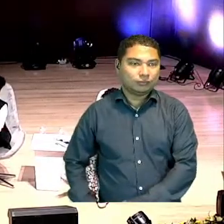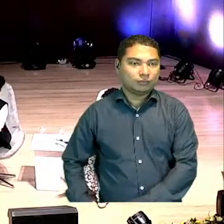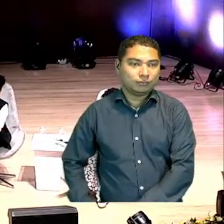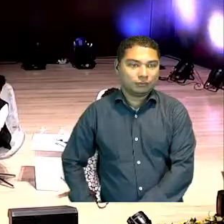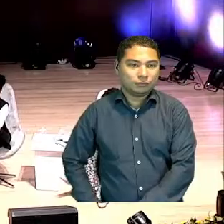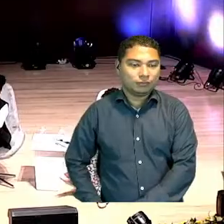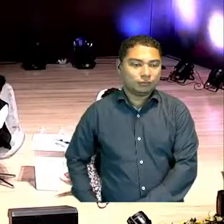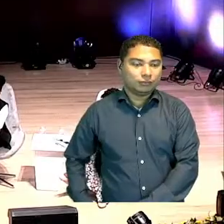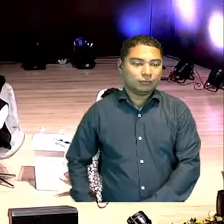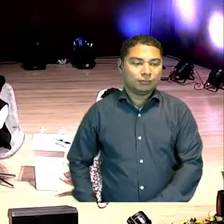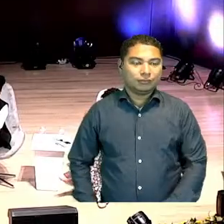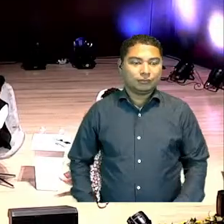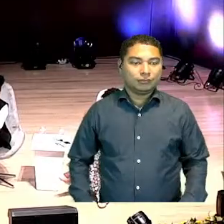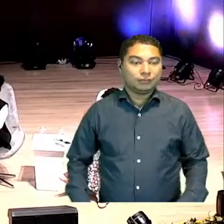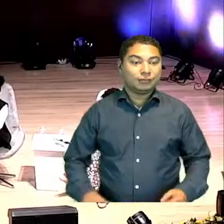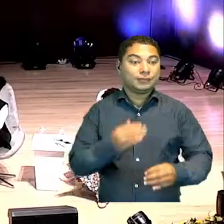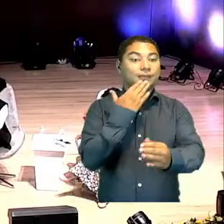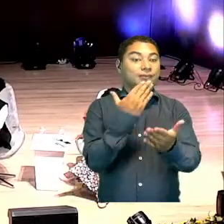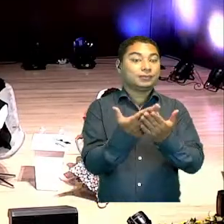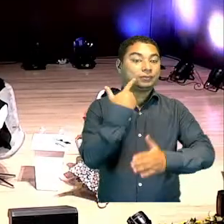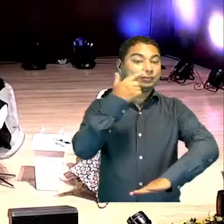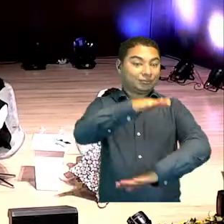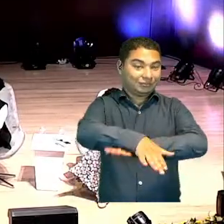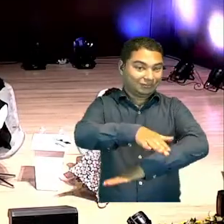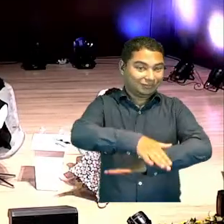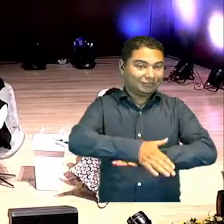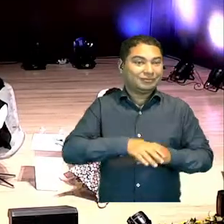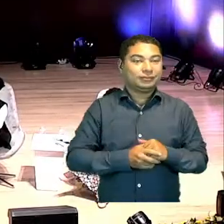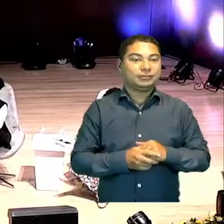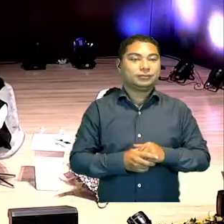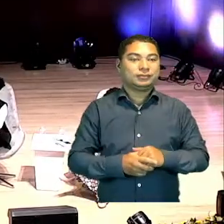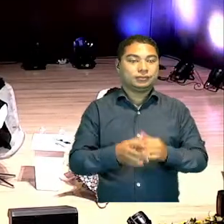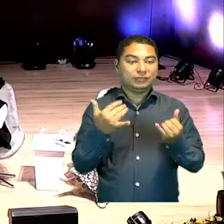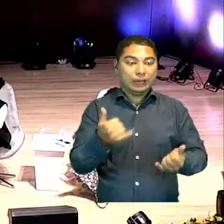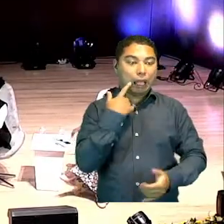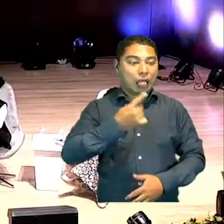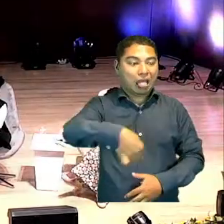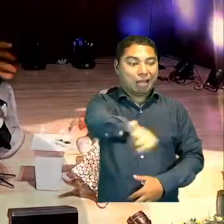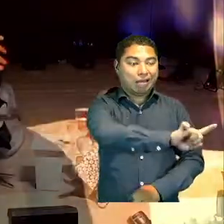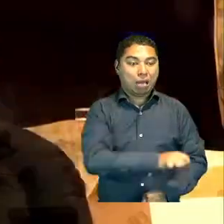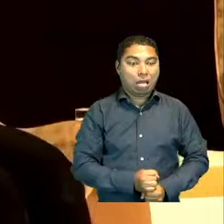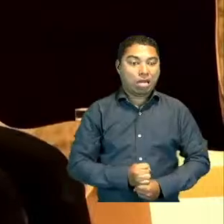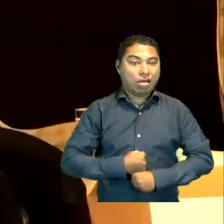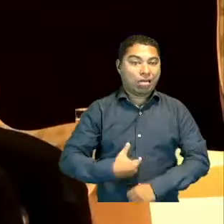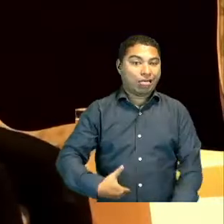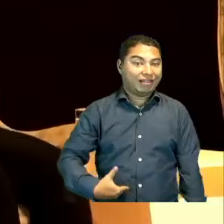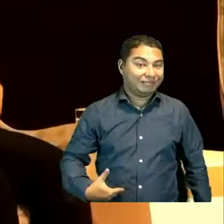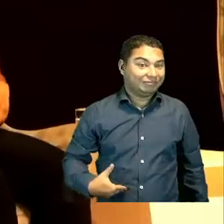Okay, good afternoon, everybody. Good afternoon. How are you? I think some people are